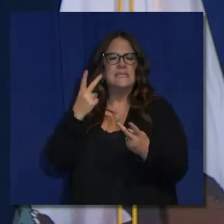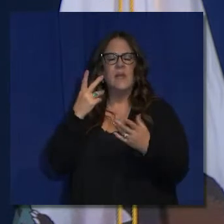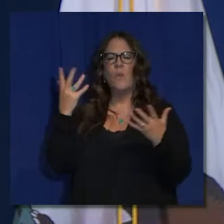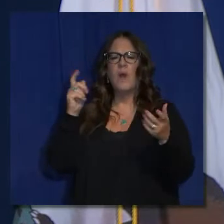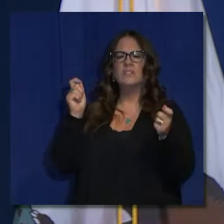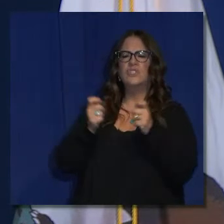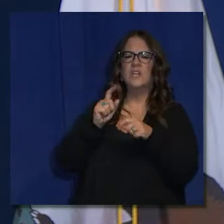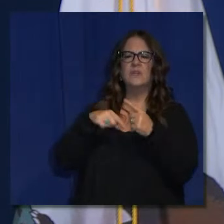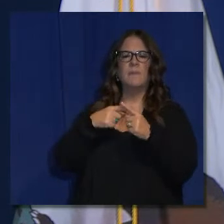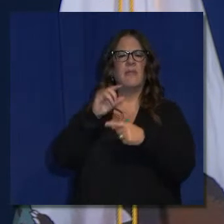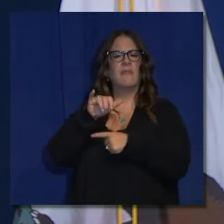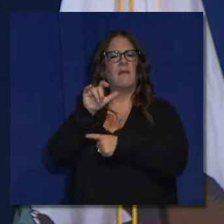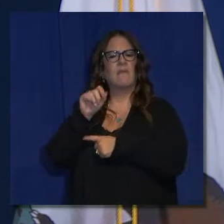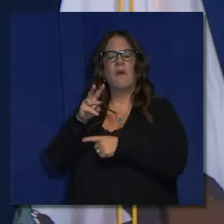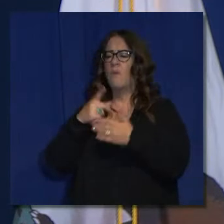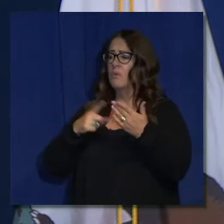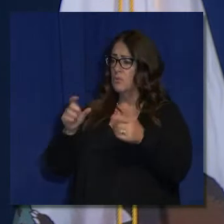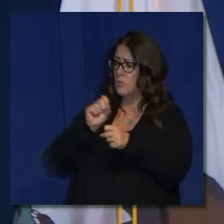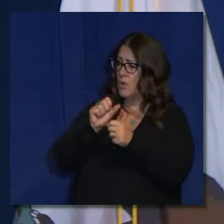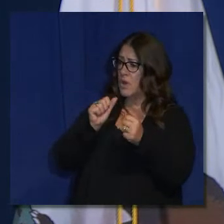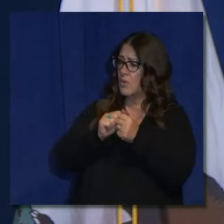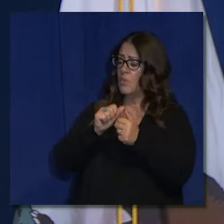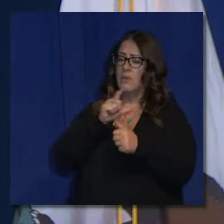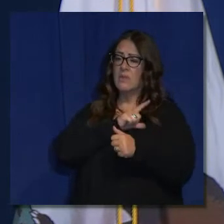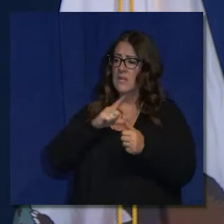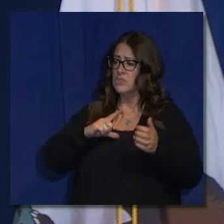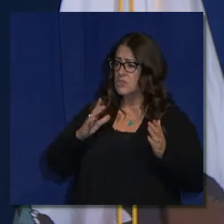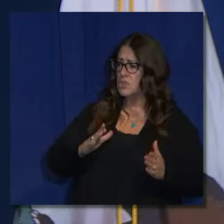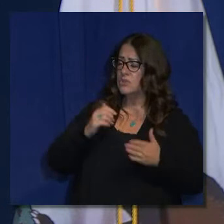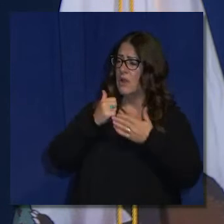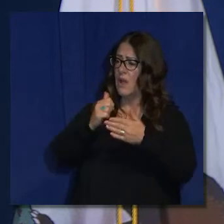about that law and whether you're working with lawmakers